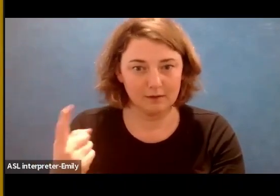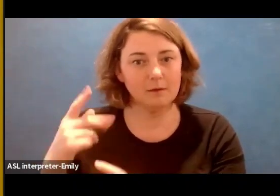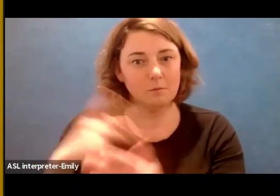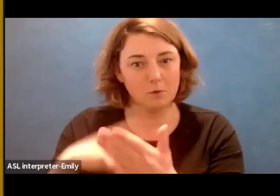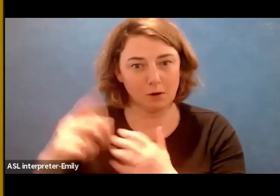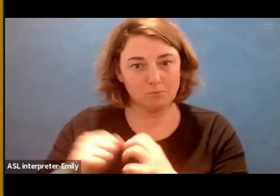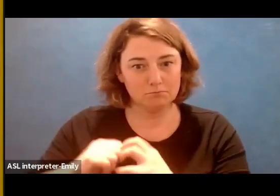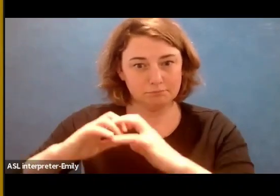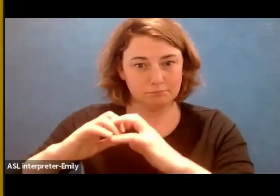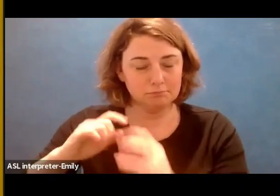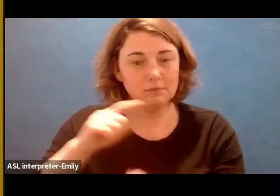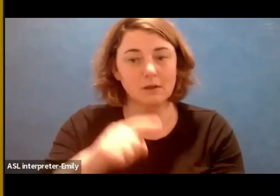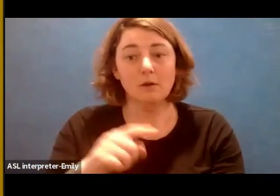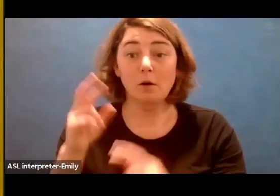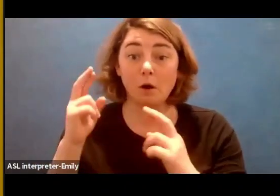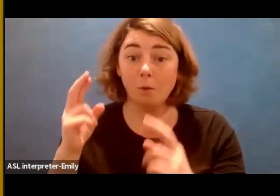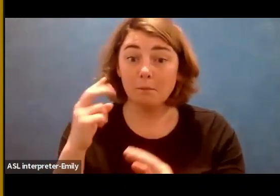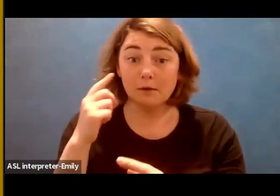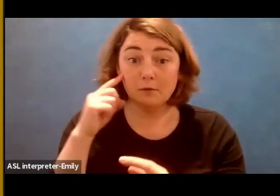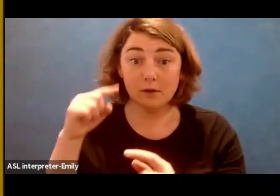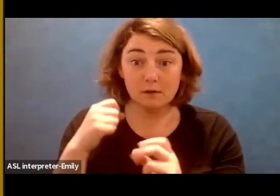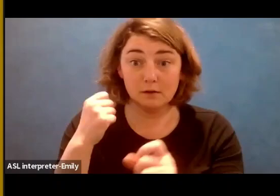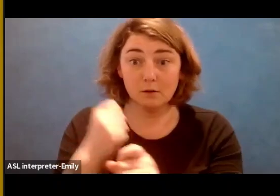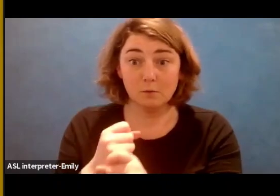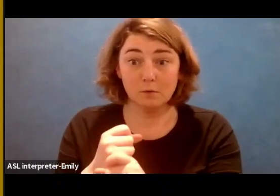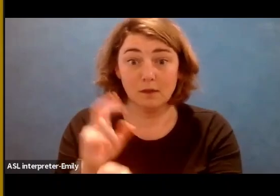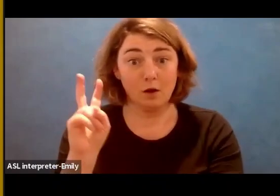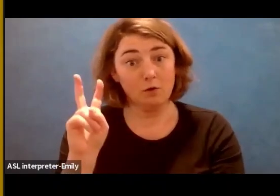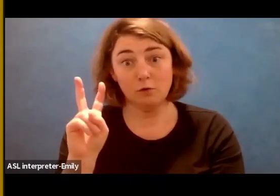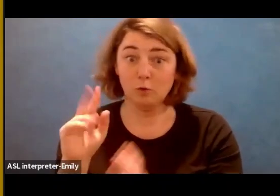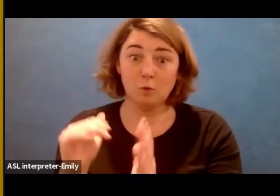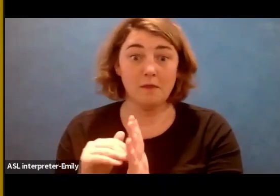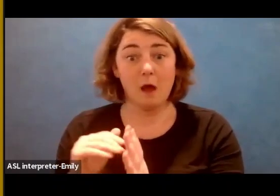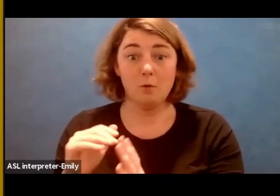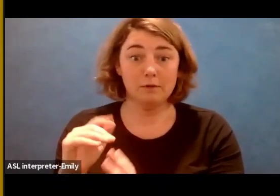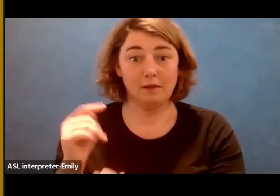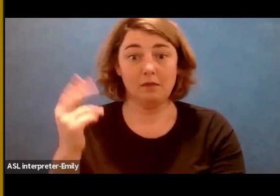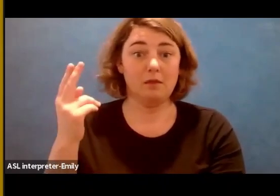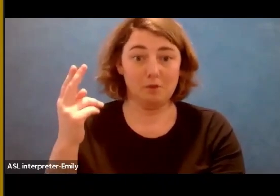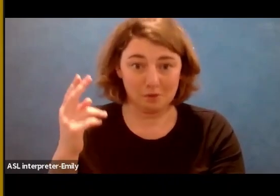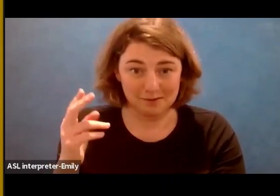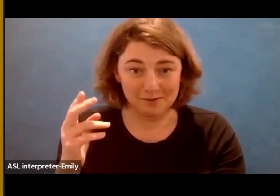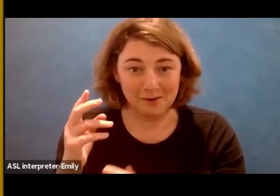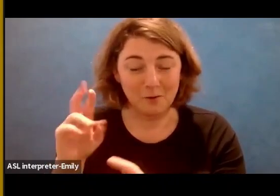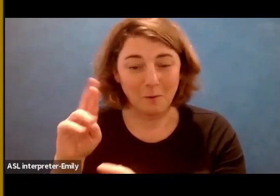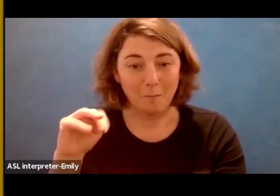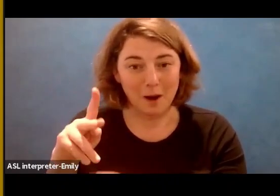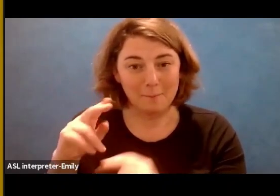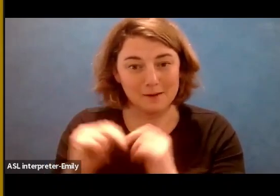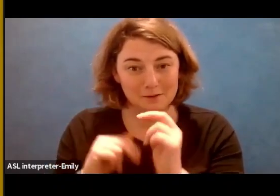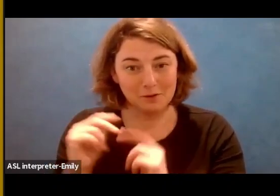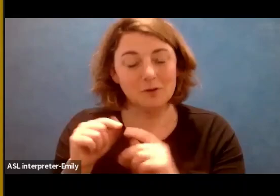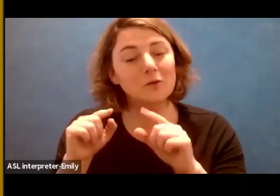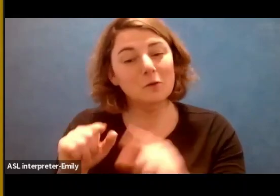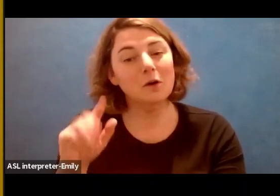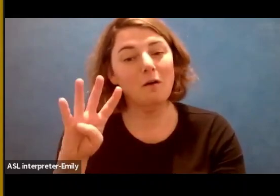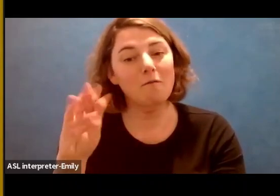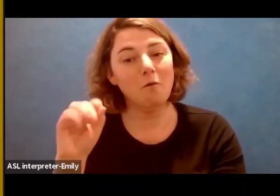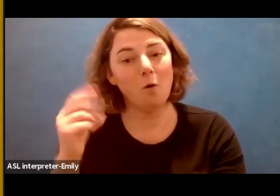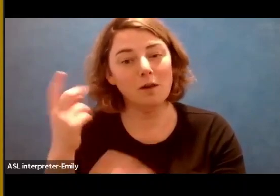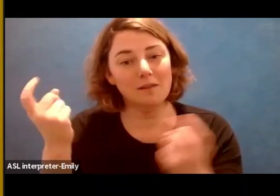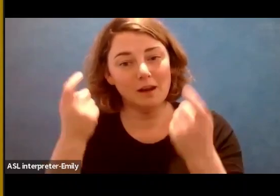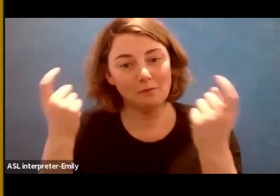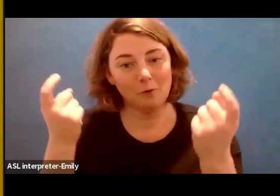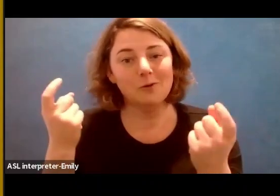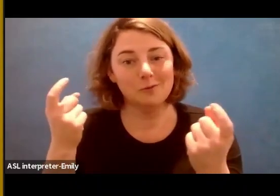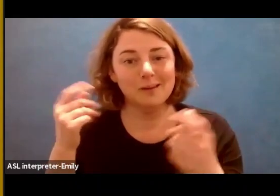this year to have our 2,000th ramp construction during our 40th anniversary. So Access North this